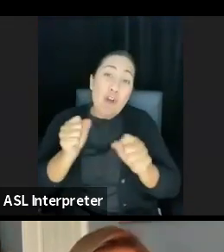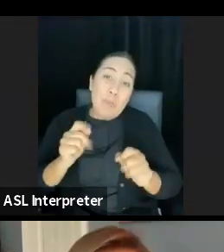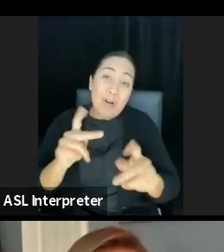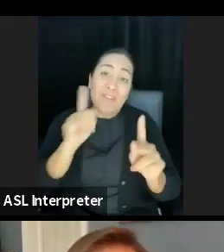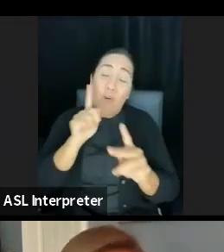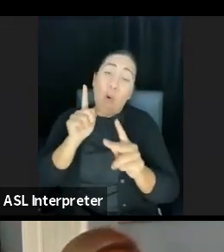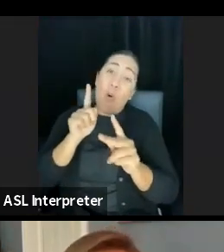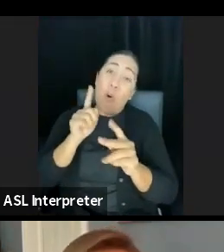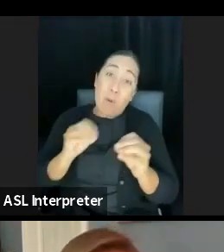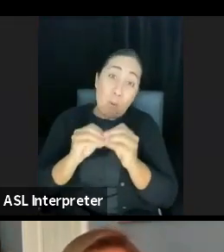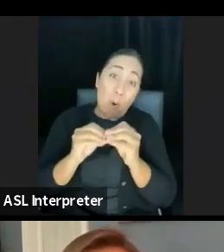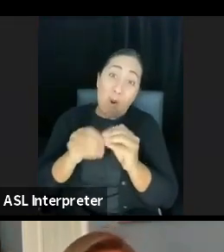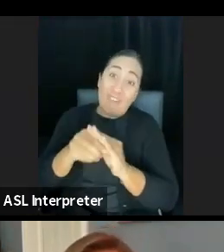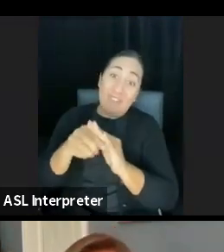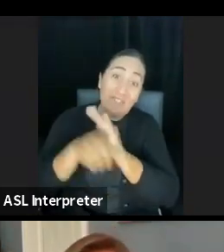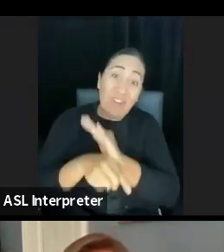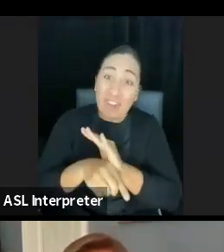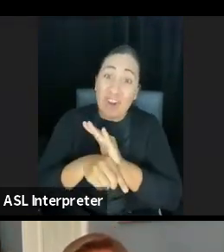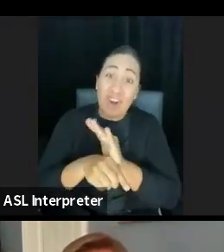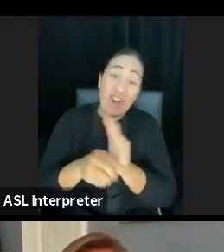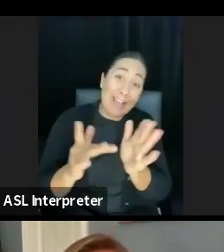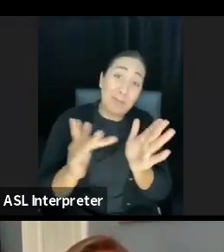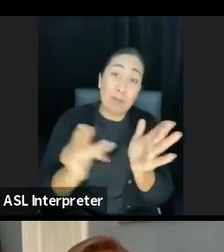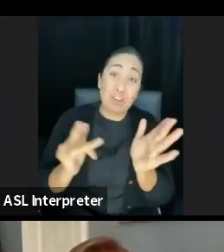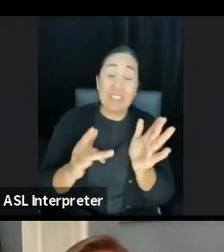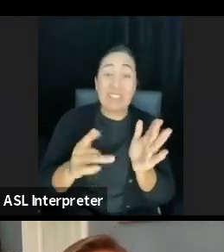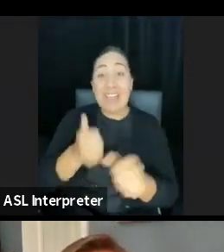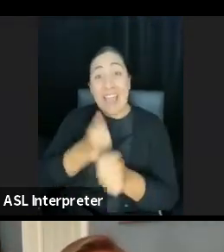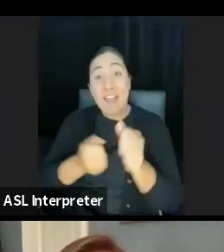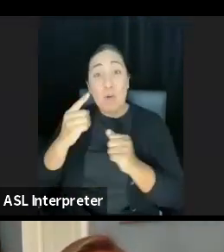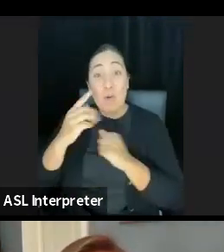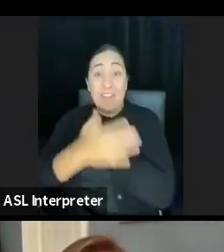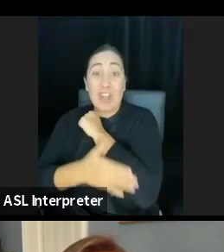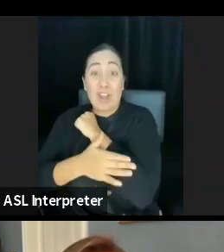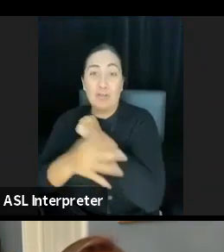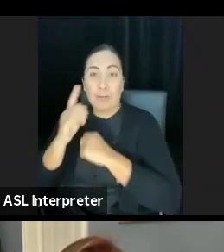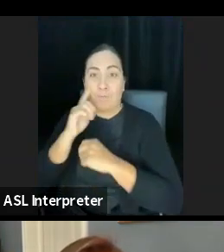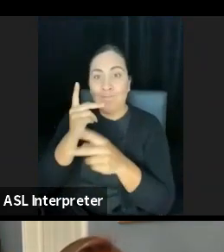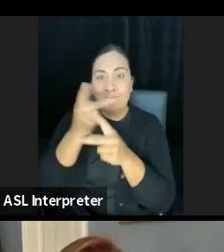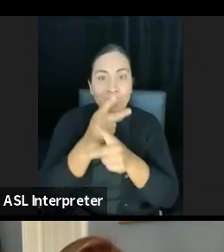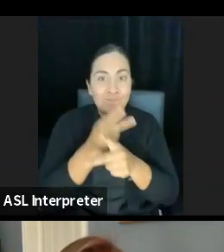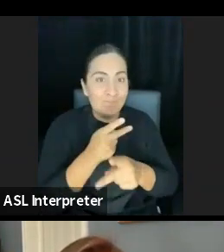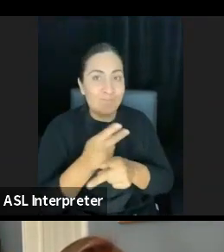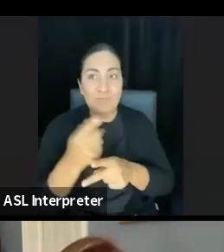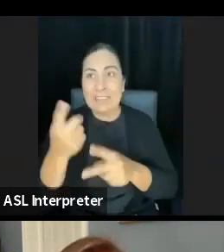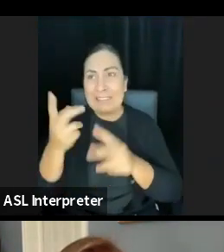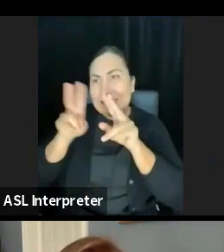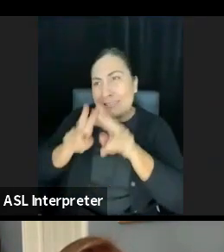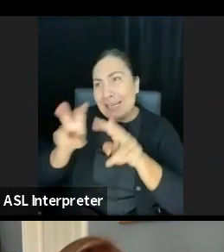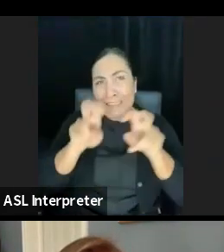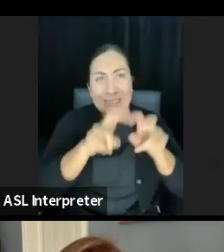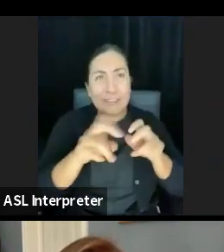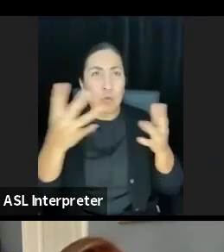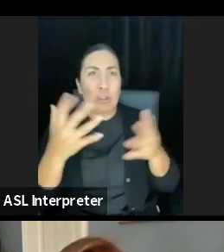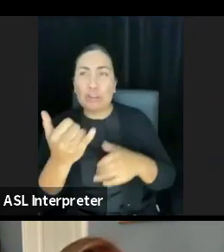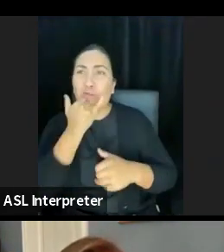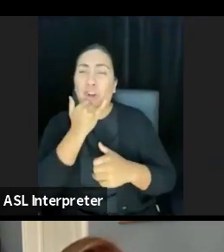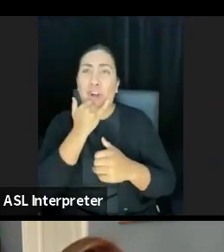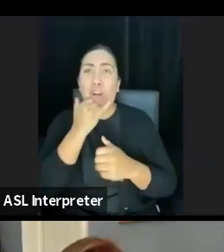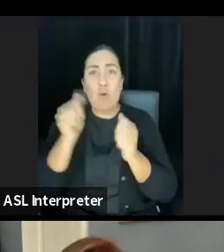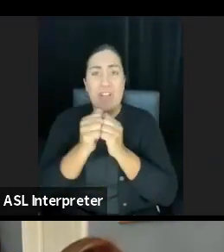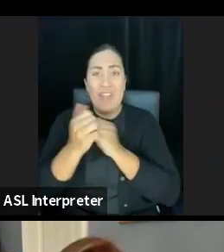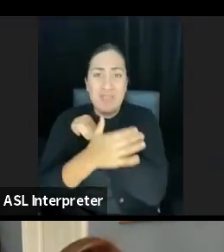exploitation. As I was wandering the country and kind of assessing what I thought was wrong with the American theater scene,